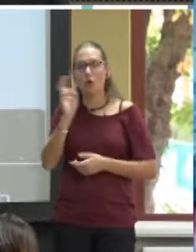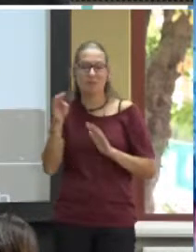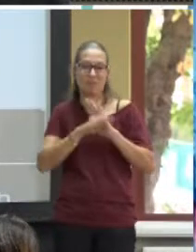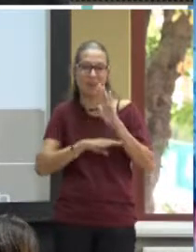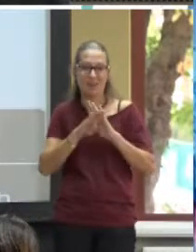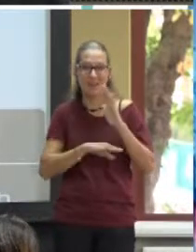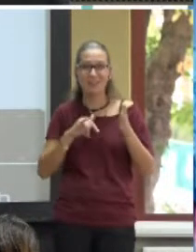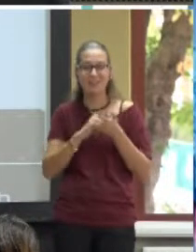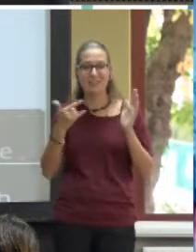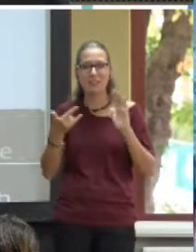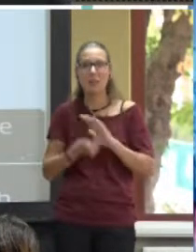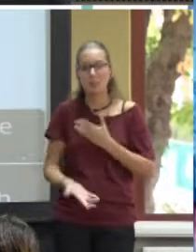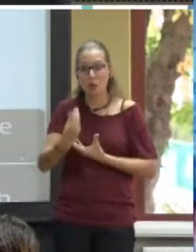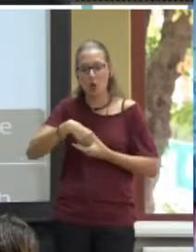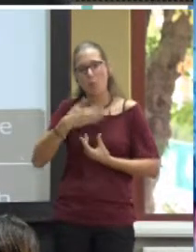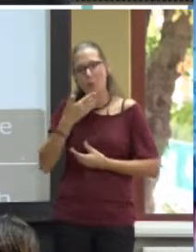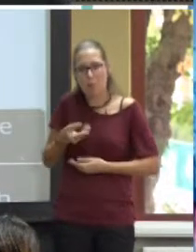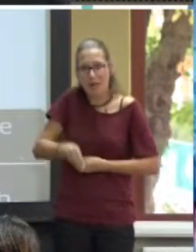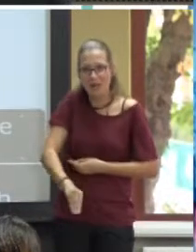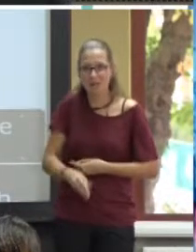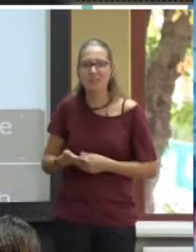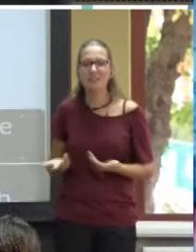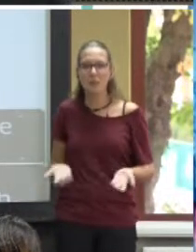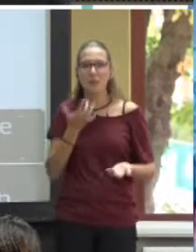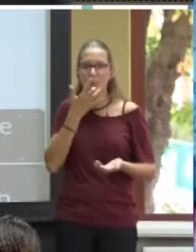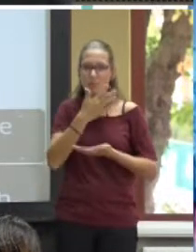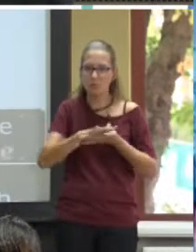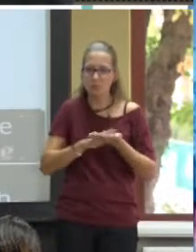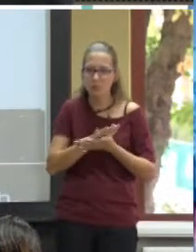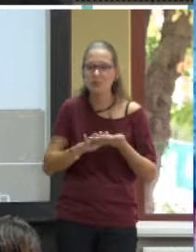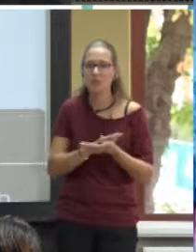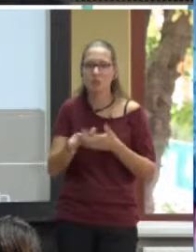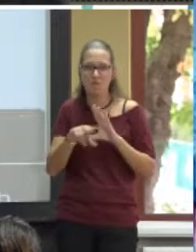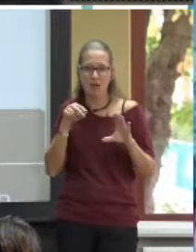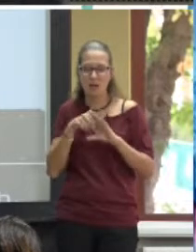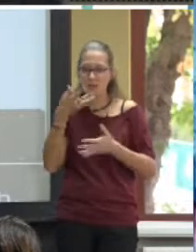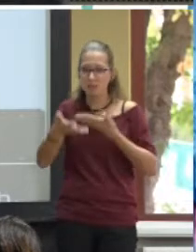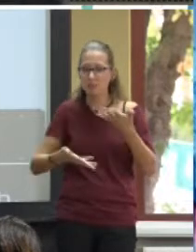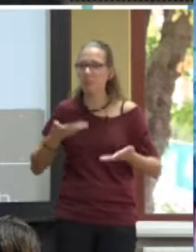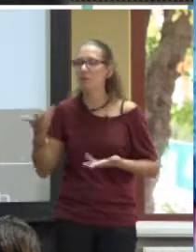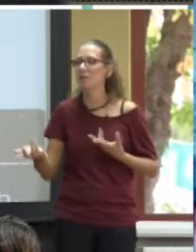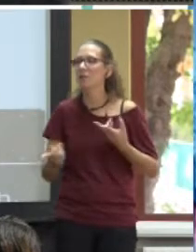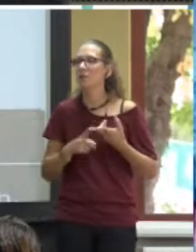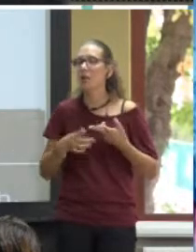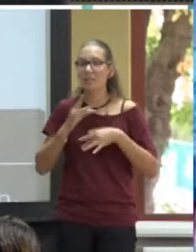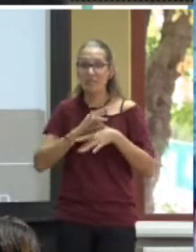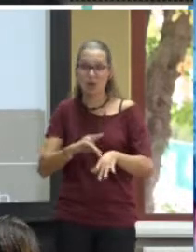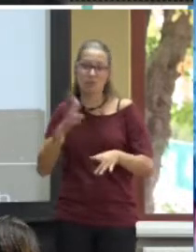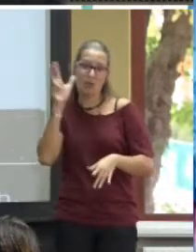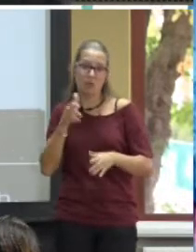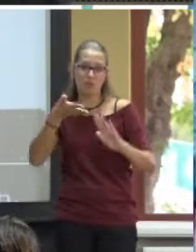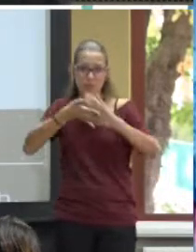other technical features that are included as additional content, such as sign language